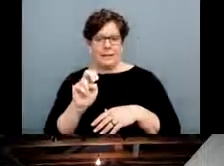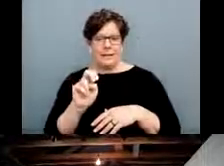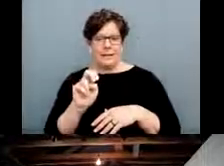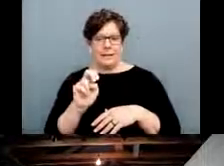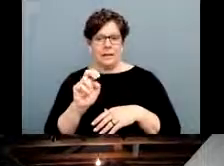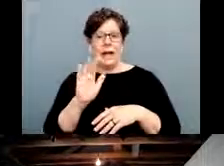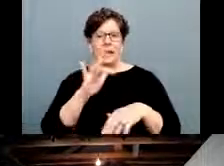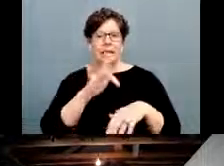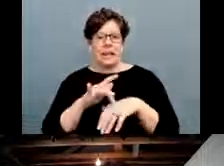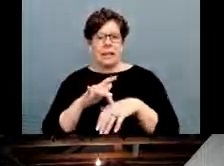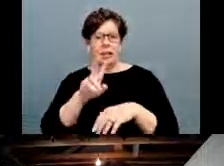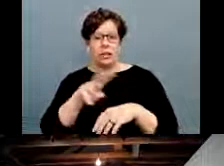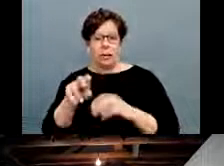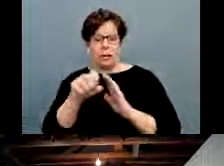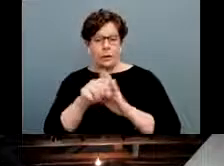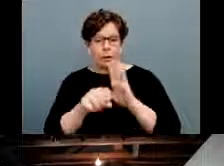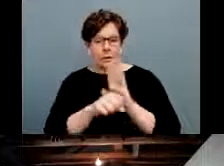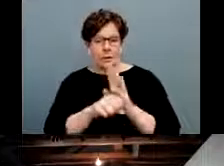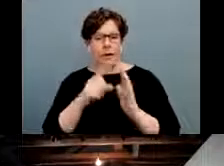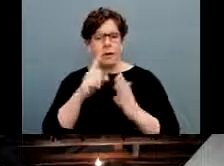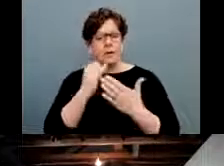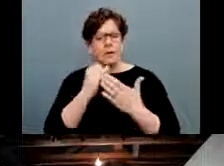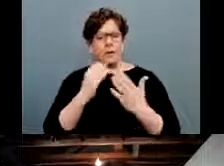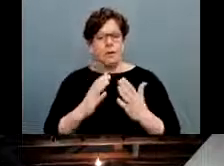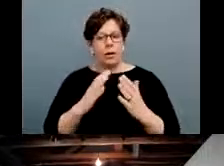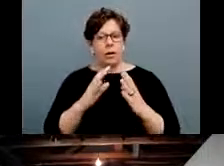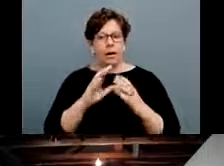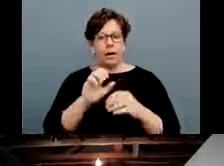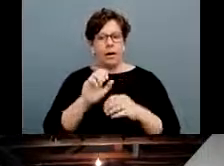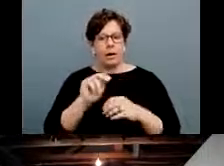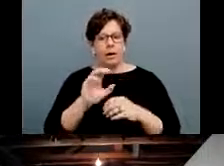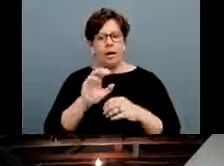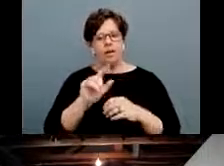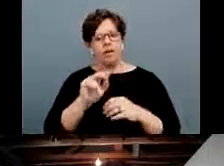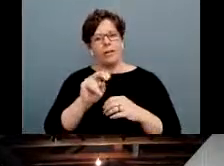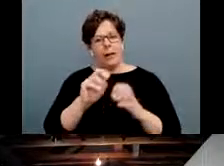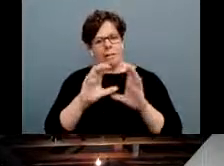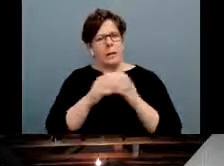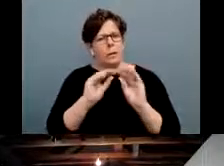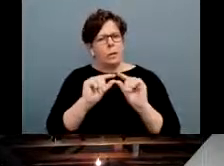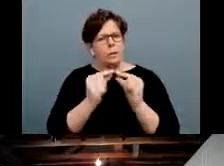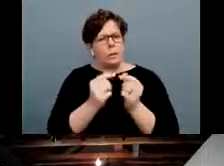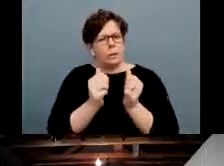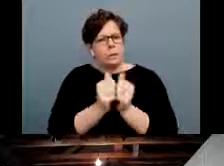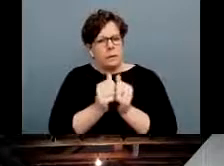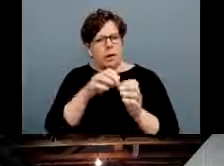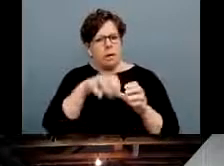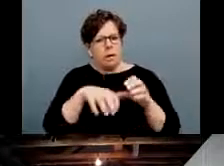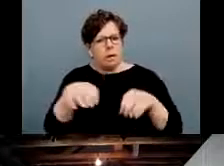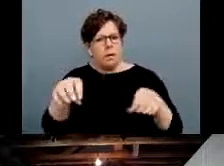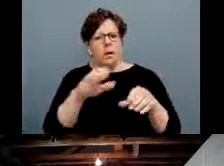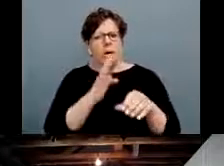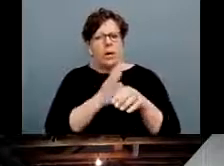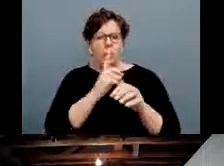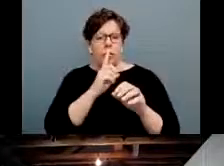states. Because we have artist enclaves included in this book, it represents actually the legacies of over